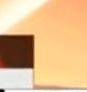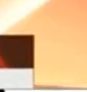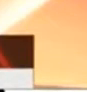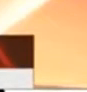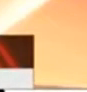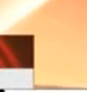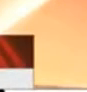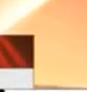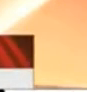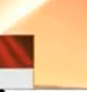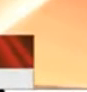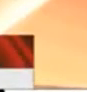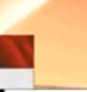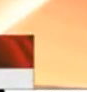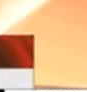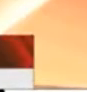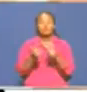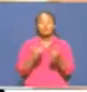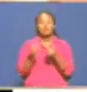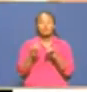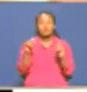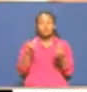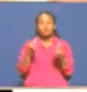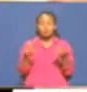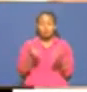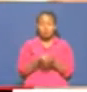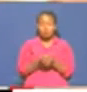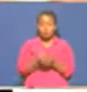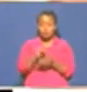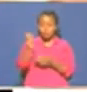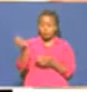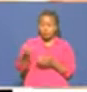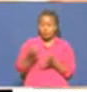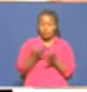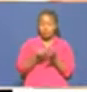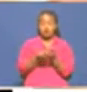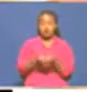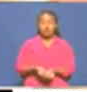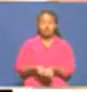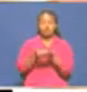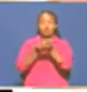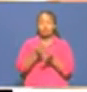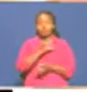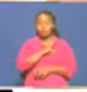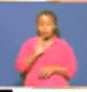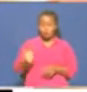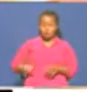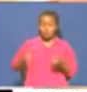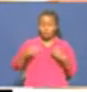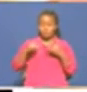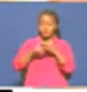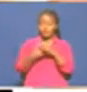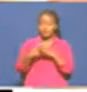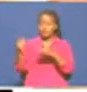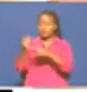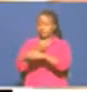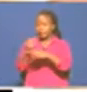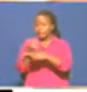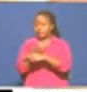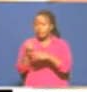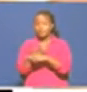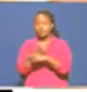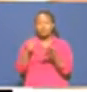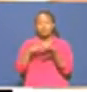And now in the world of sports, Kenya Beach Volleyball Commission has embarked on a nationwide campaign of training high school